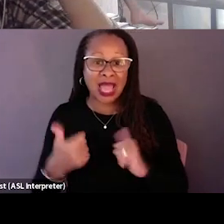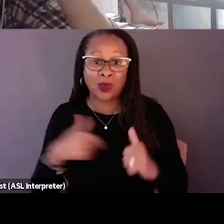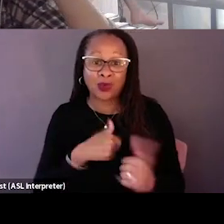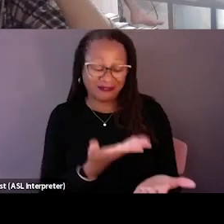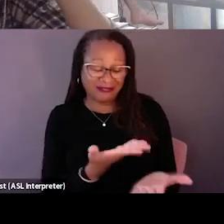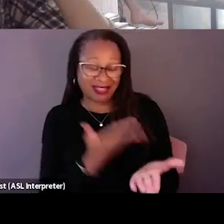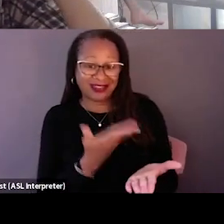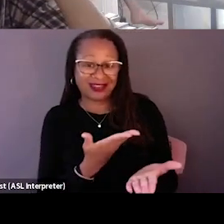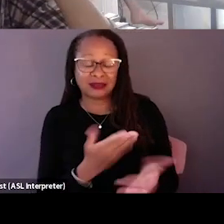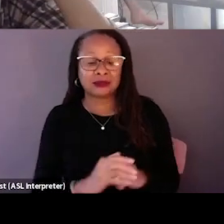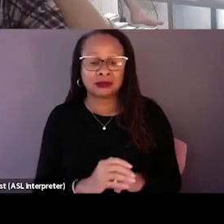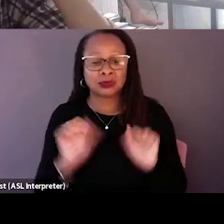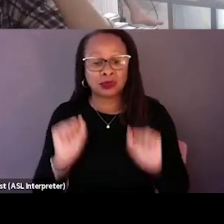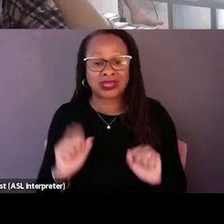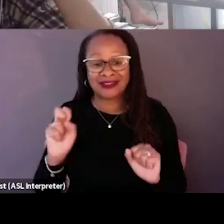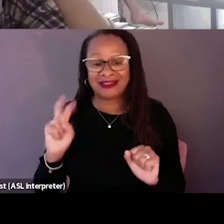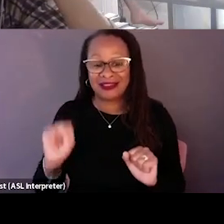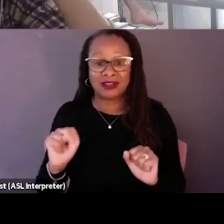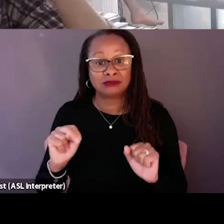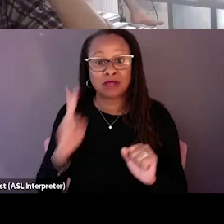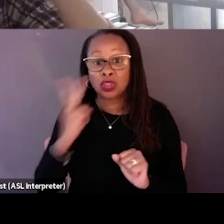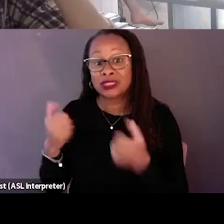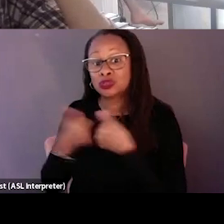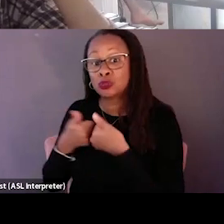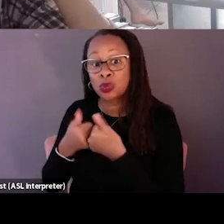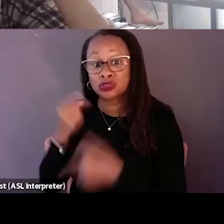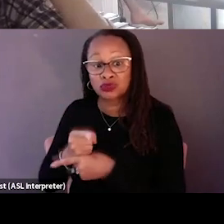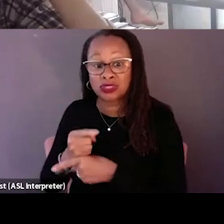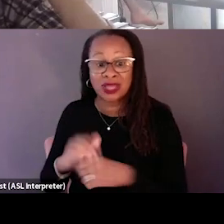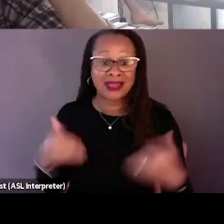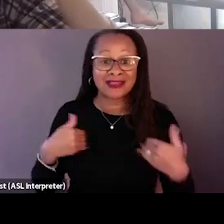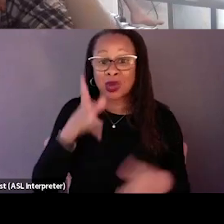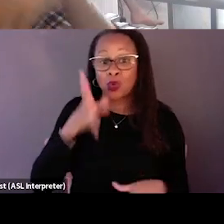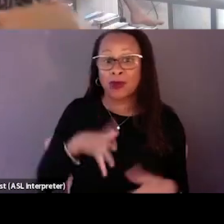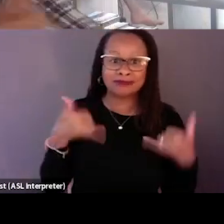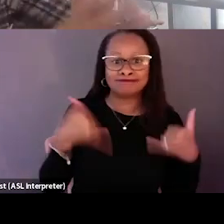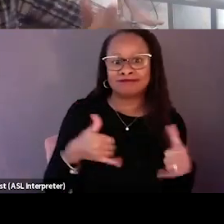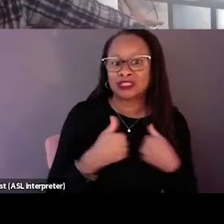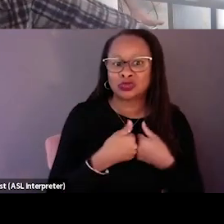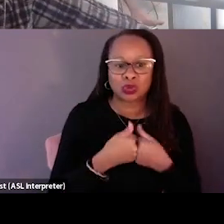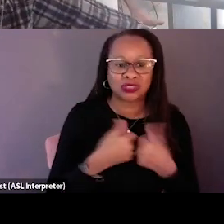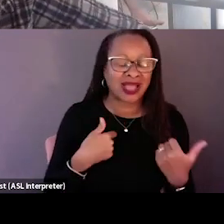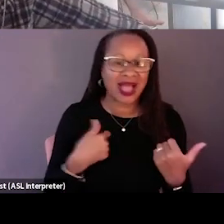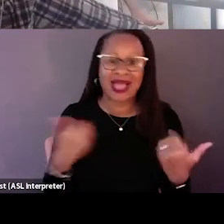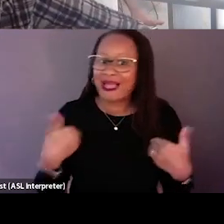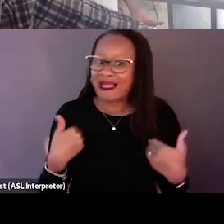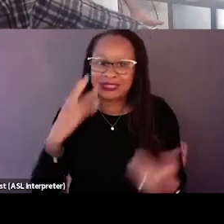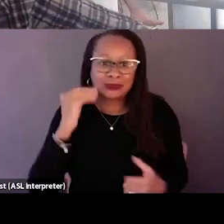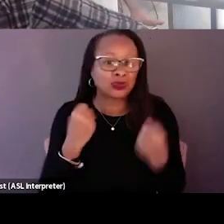validate. I mean, we can even turn to sports, right? Because young women have played sports as well. I played many